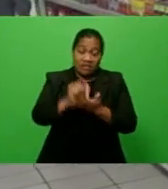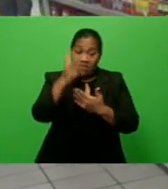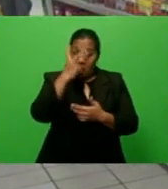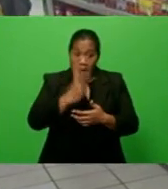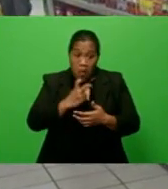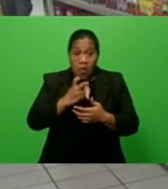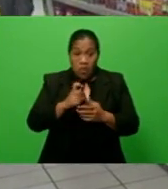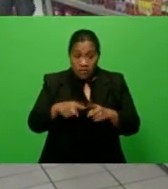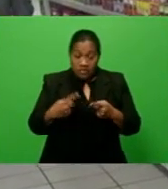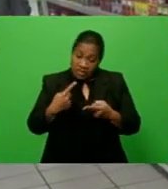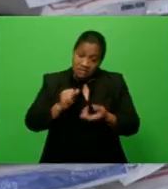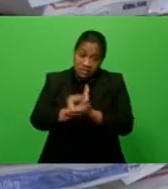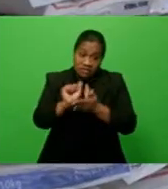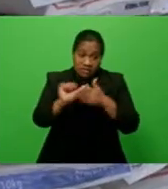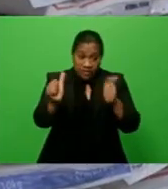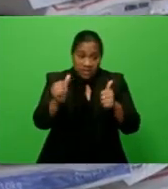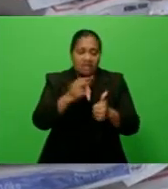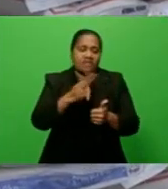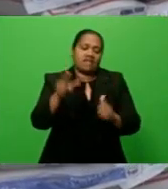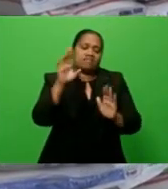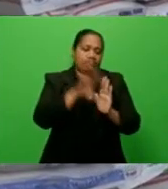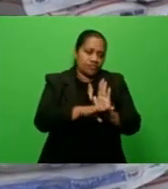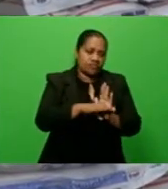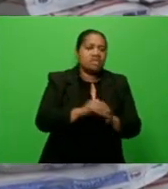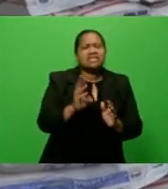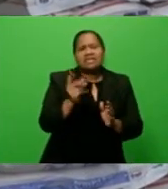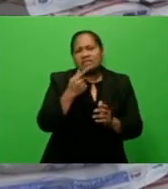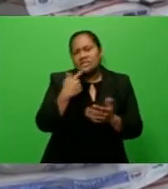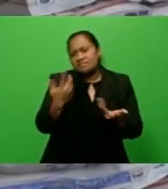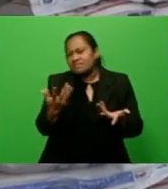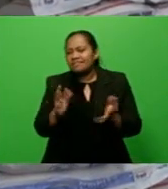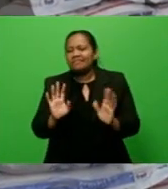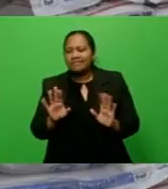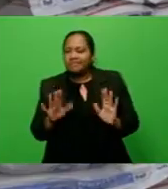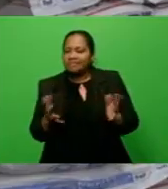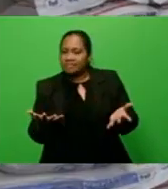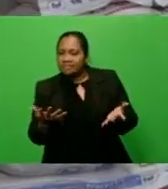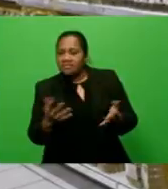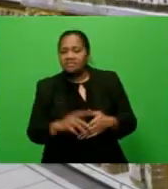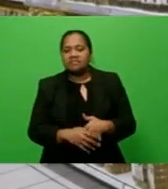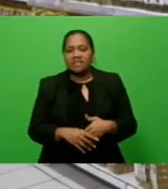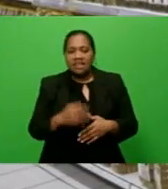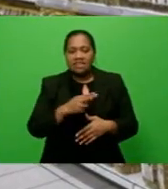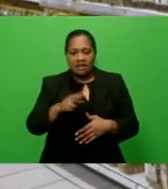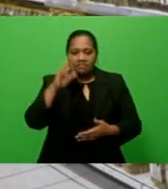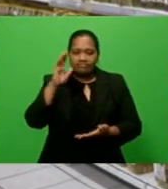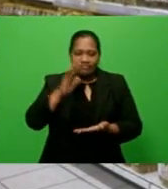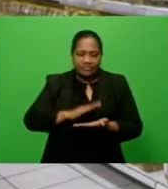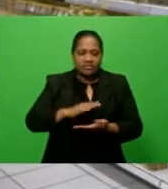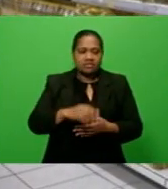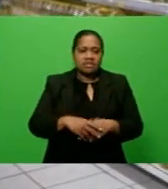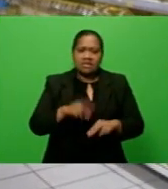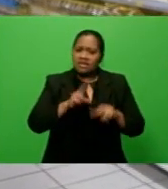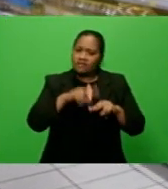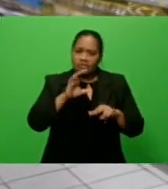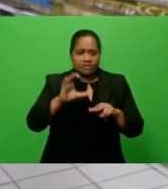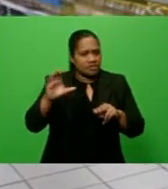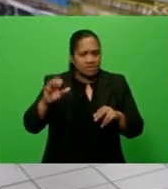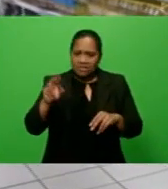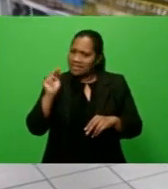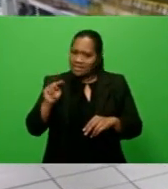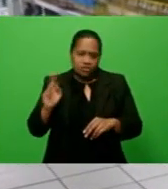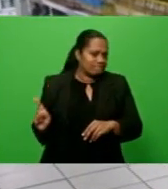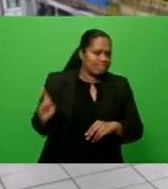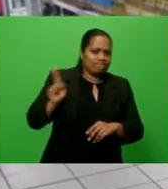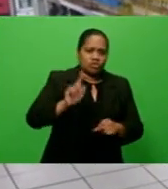saying, I'll wait, I'll do a weighted average, so there'll be a gradual decline. And FCCC needs to get in to make sure that what